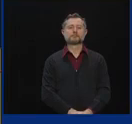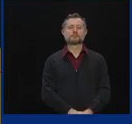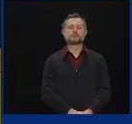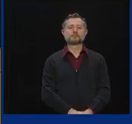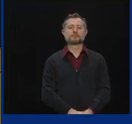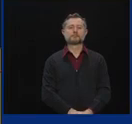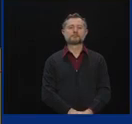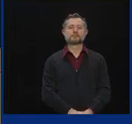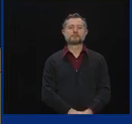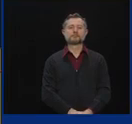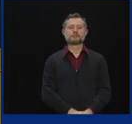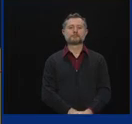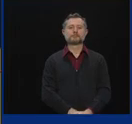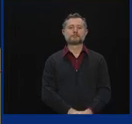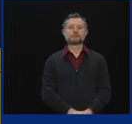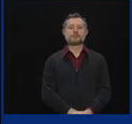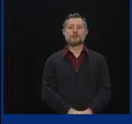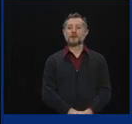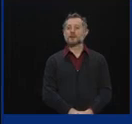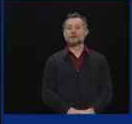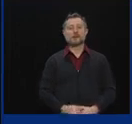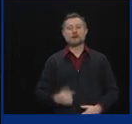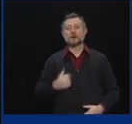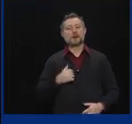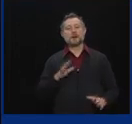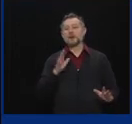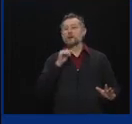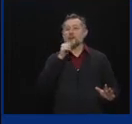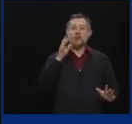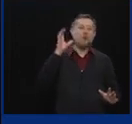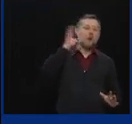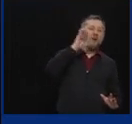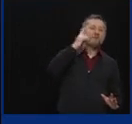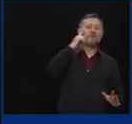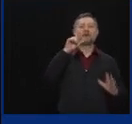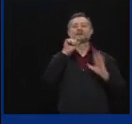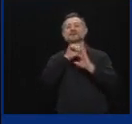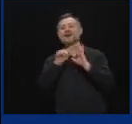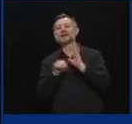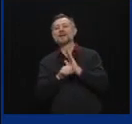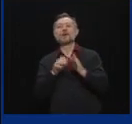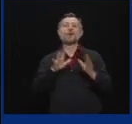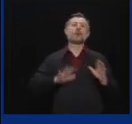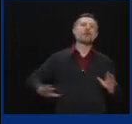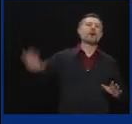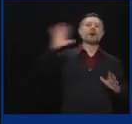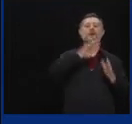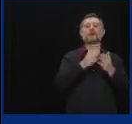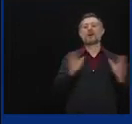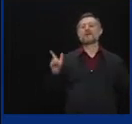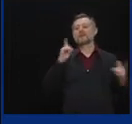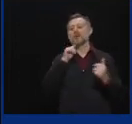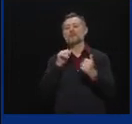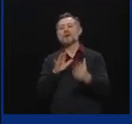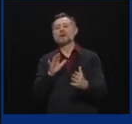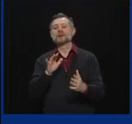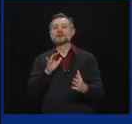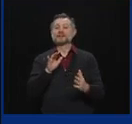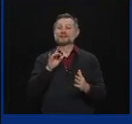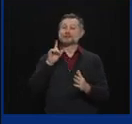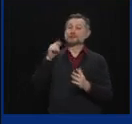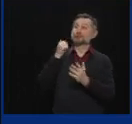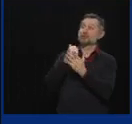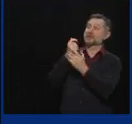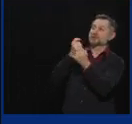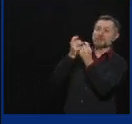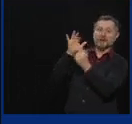What I am not looking for is a broad brush statewide approach to treat every region of the state identically when the circumstances